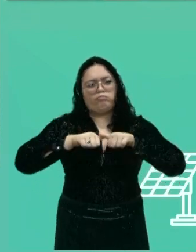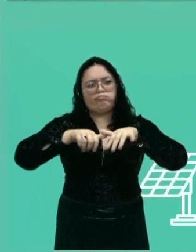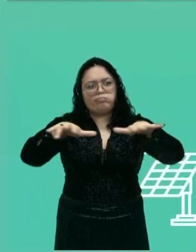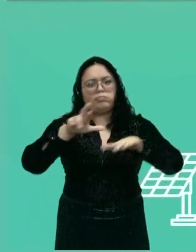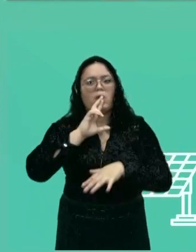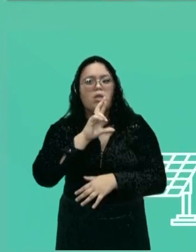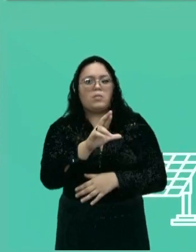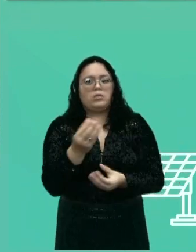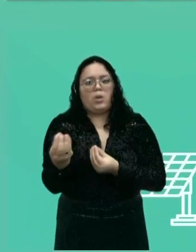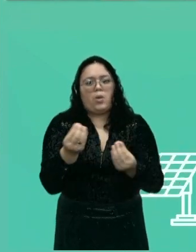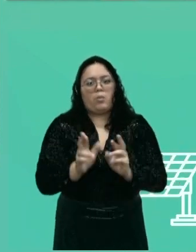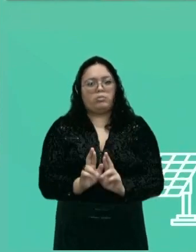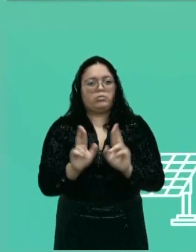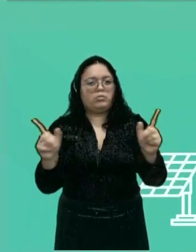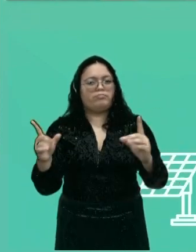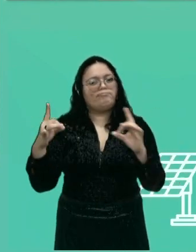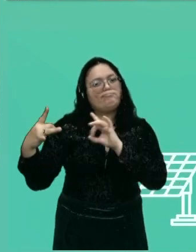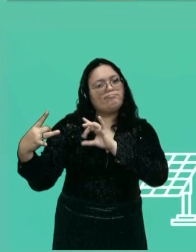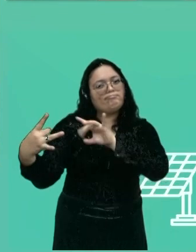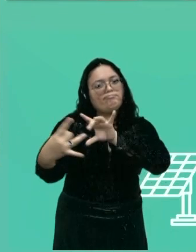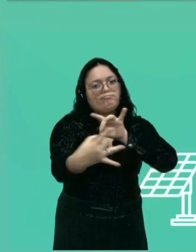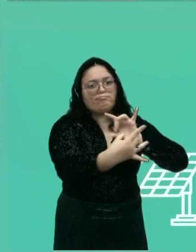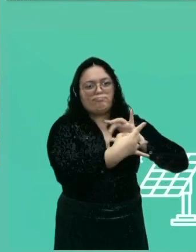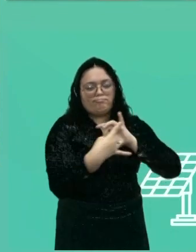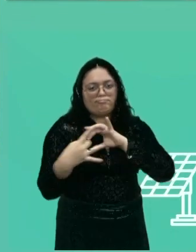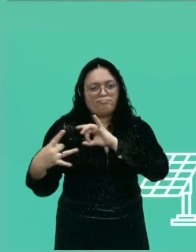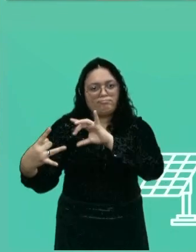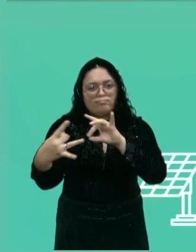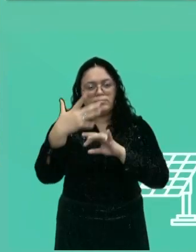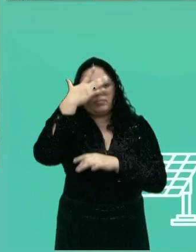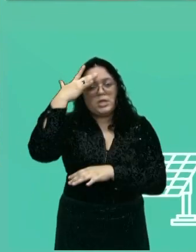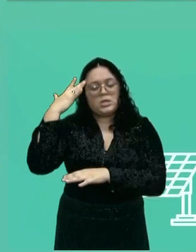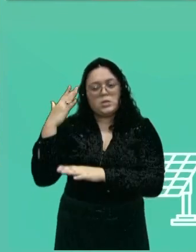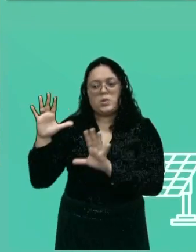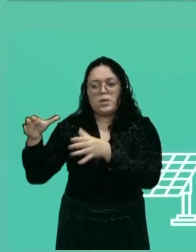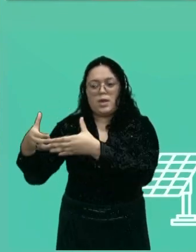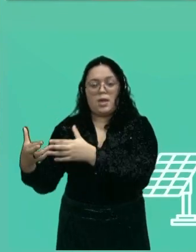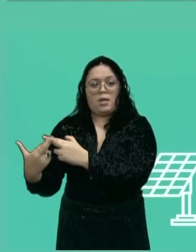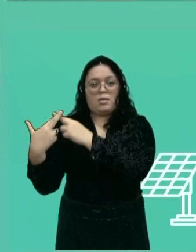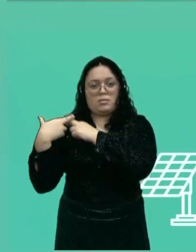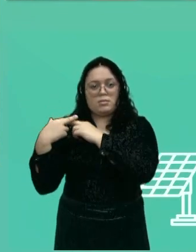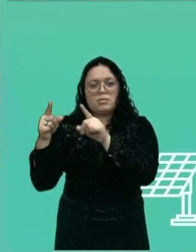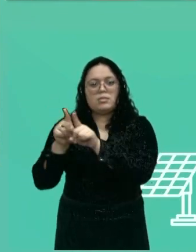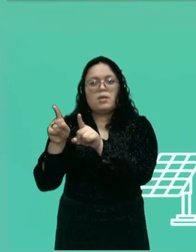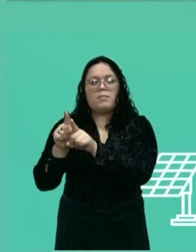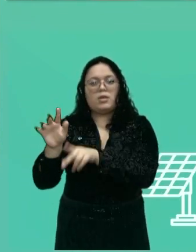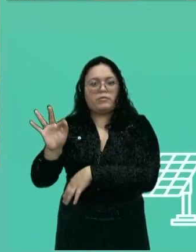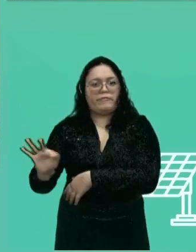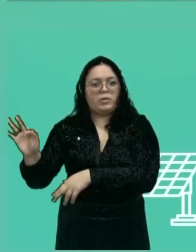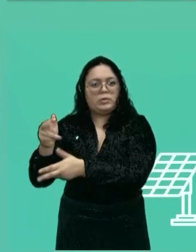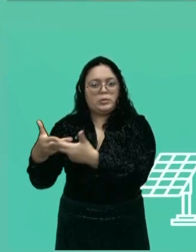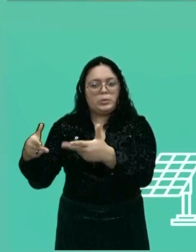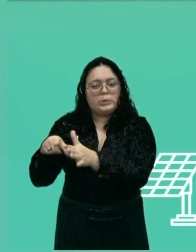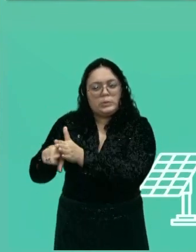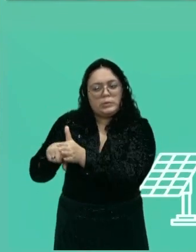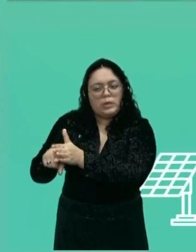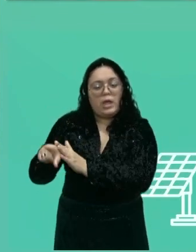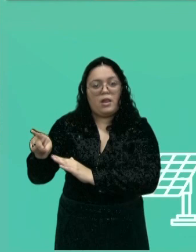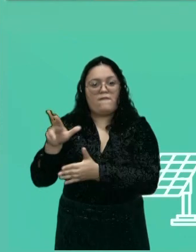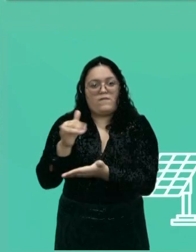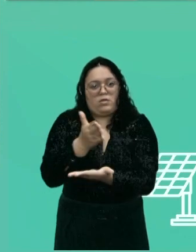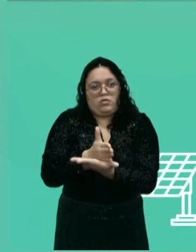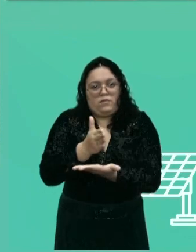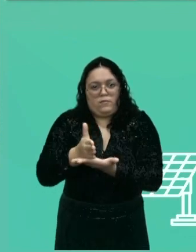from stakeholders across industry and academia. Their response was that they have decided to split the Net Zero Hydrogen Fund into 4 different